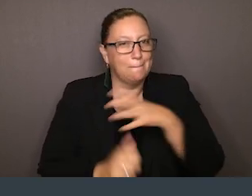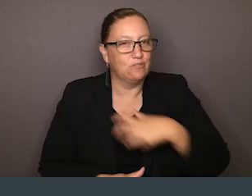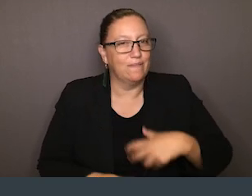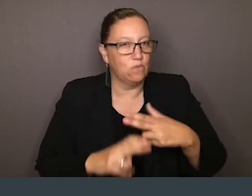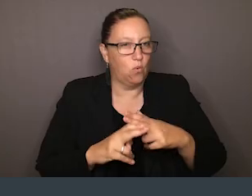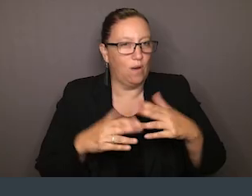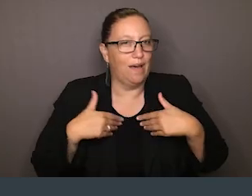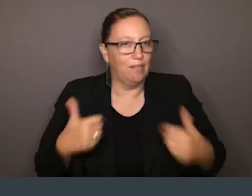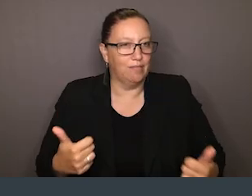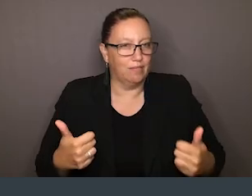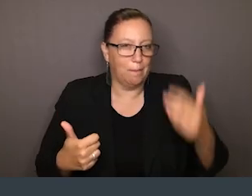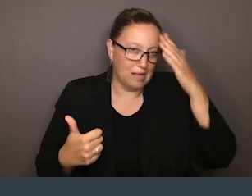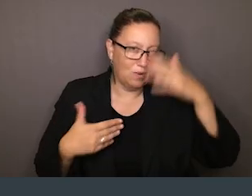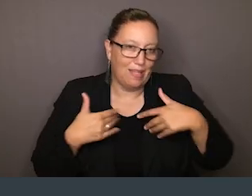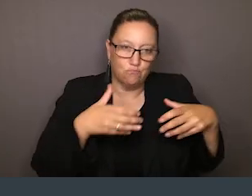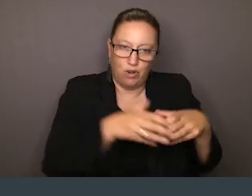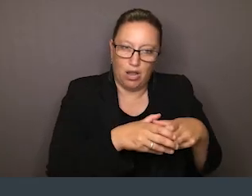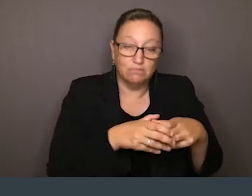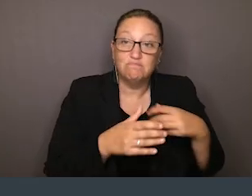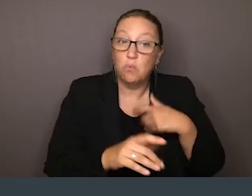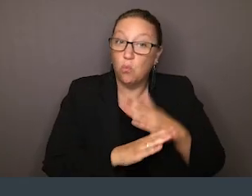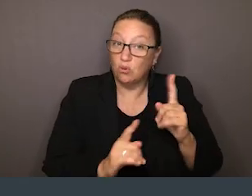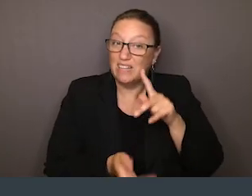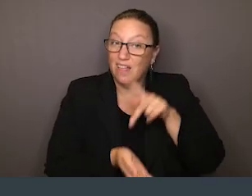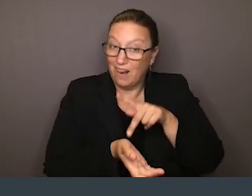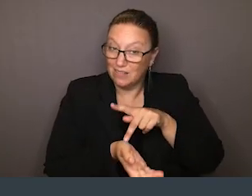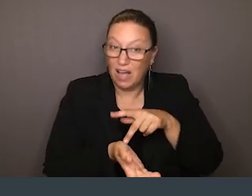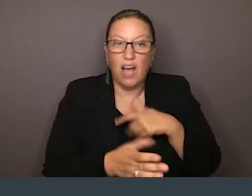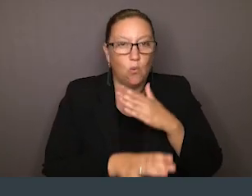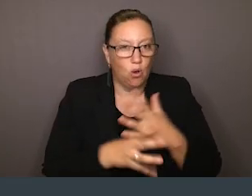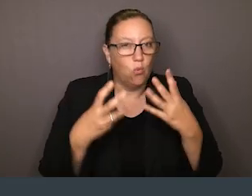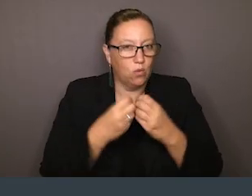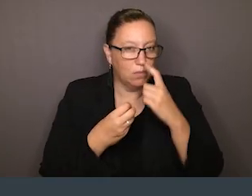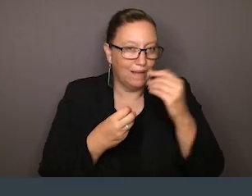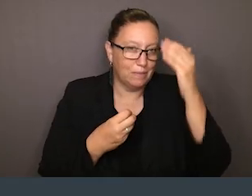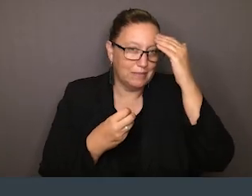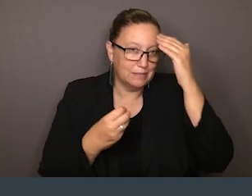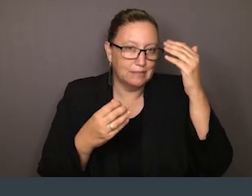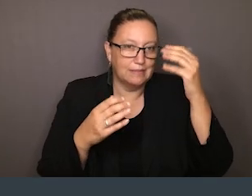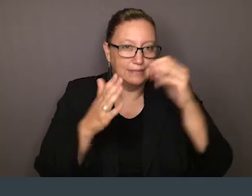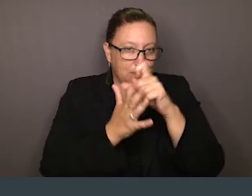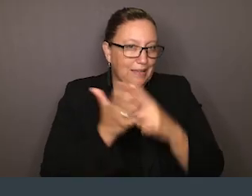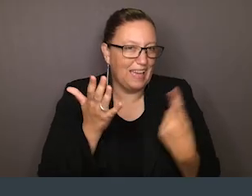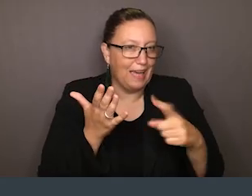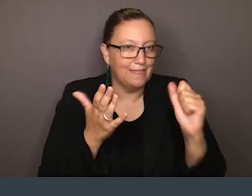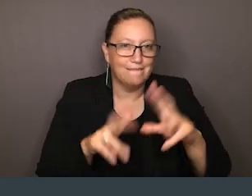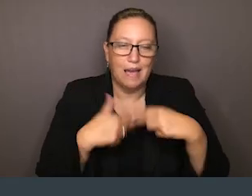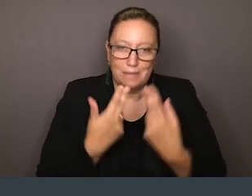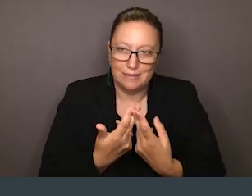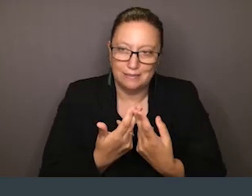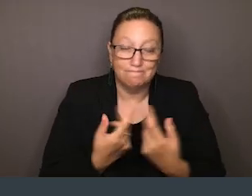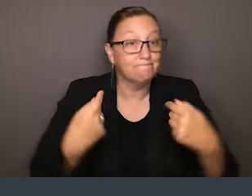branch. I'm a psychiatrist who works clinically with people with intellectual disability and their families.